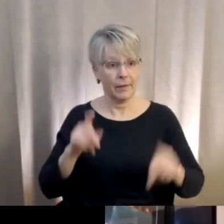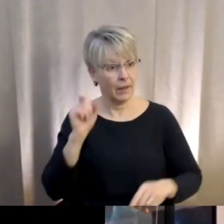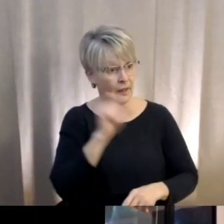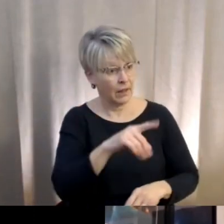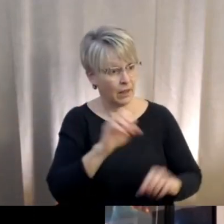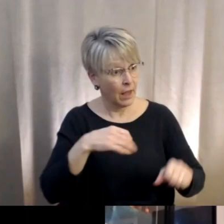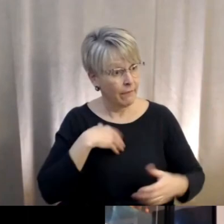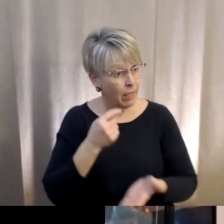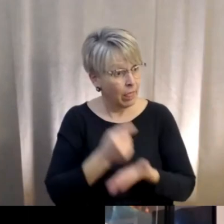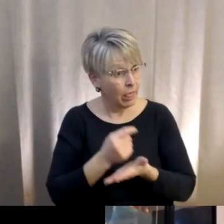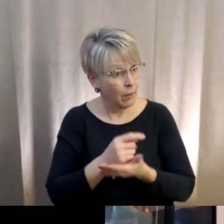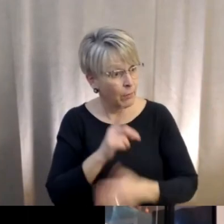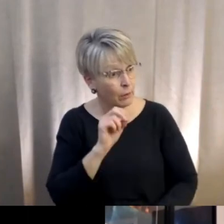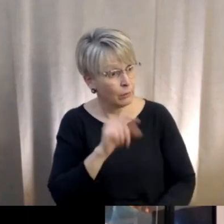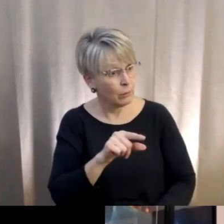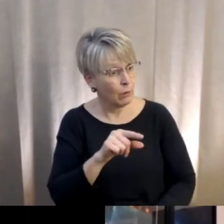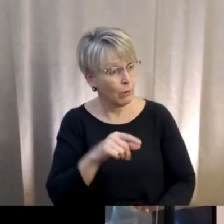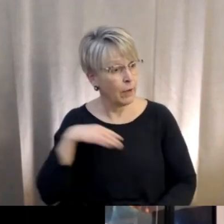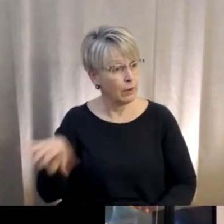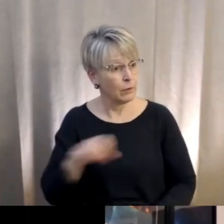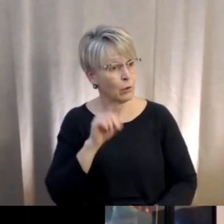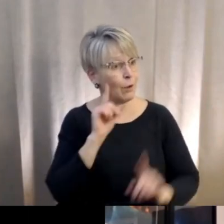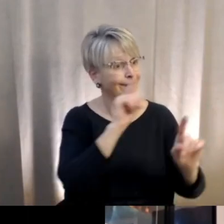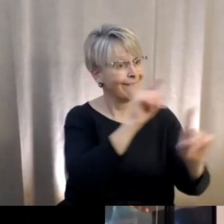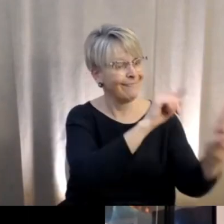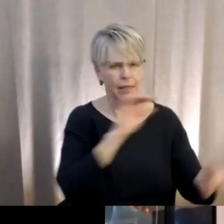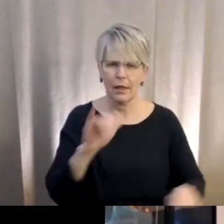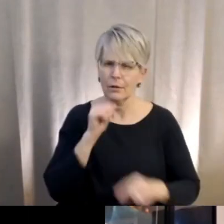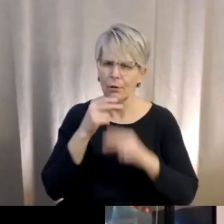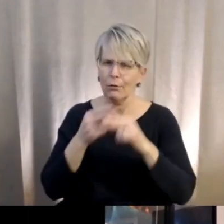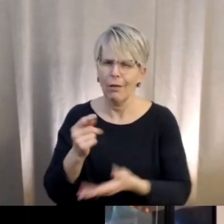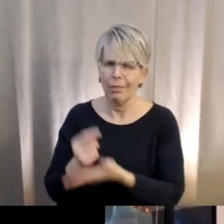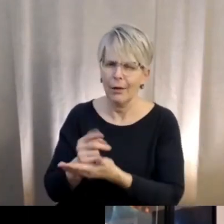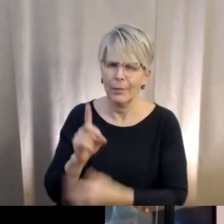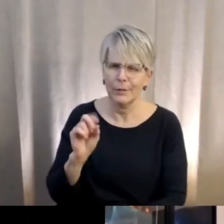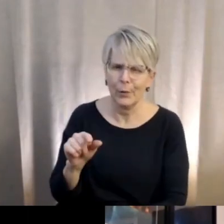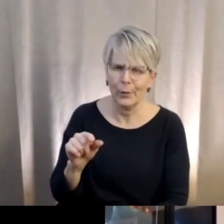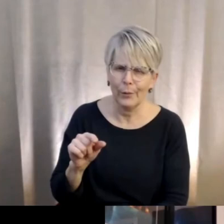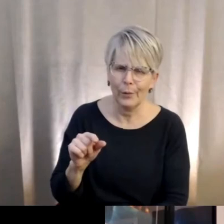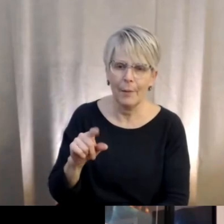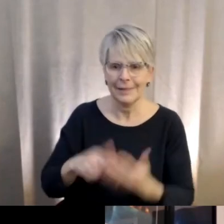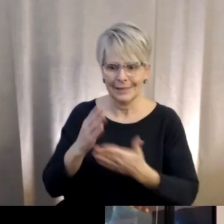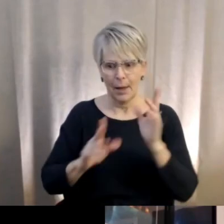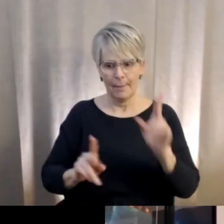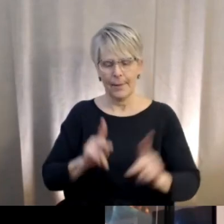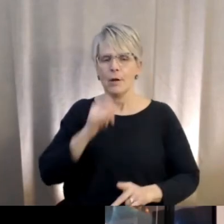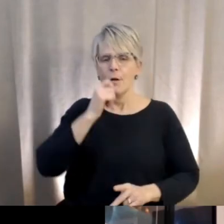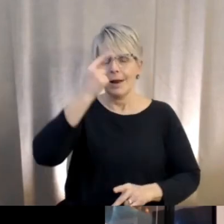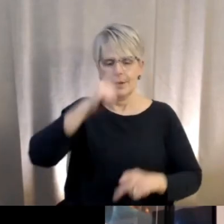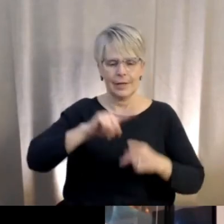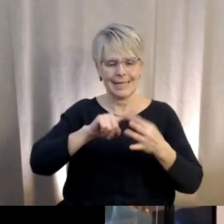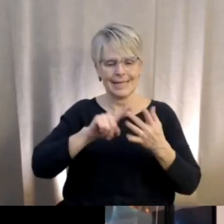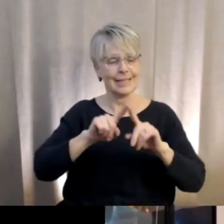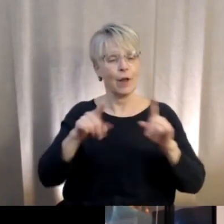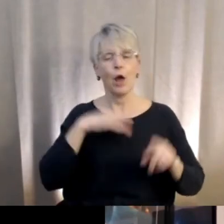therapy dog that I take my dog everywhere? And I'm like, well, that's not a therapy dog. But I forget that sometimes people don't know these designations